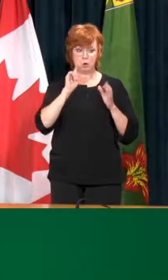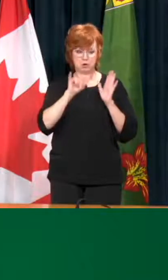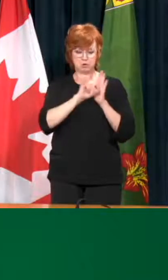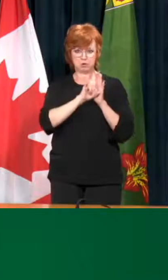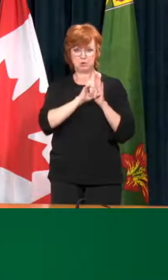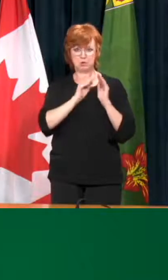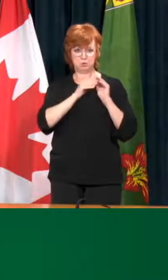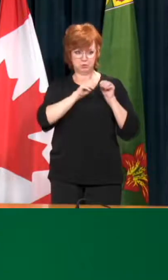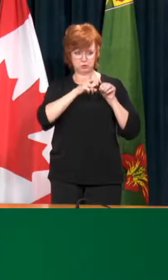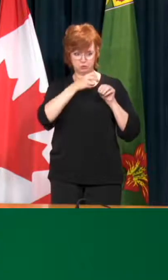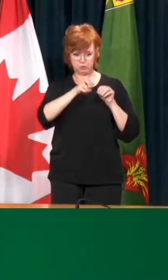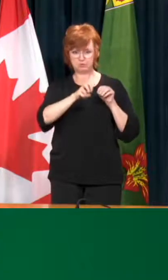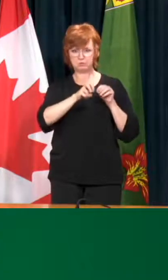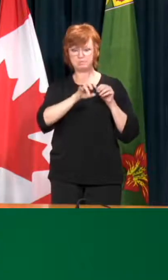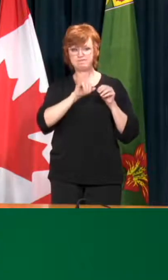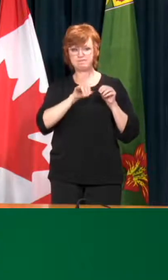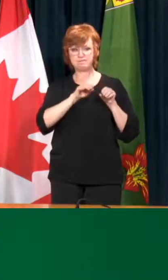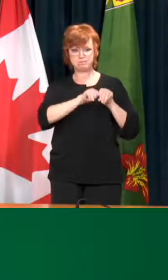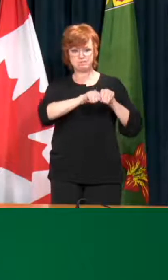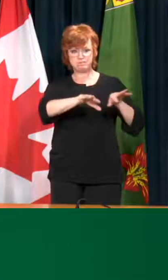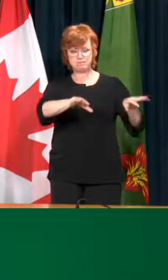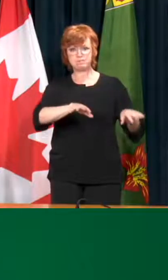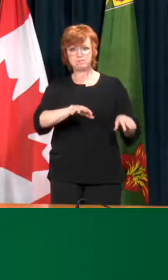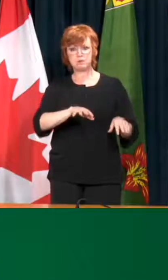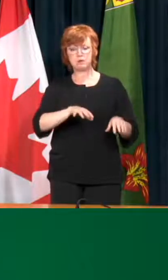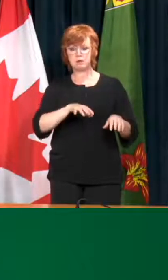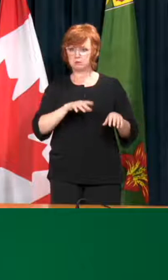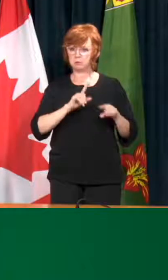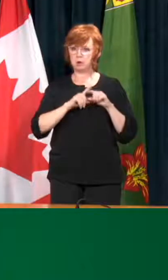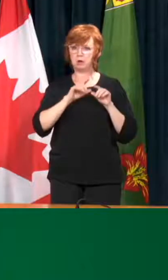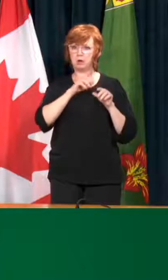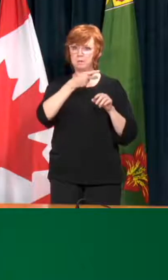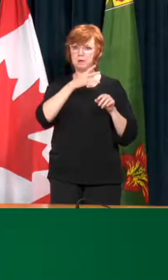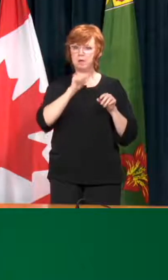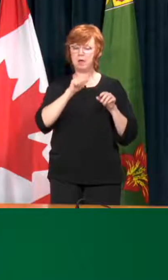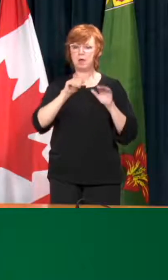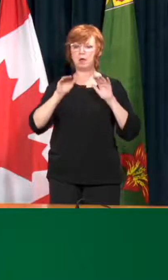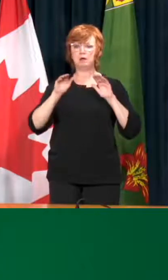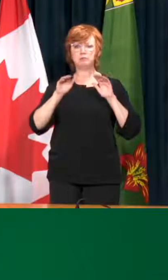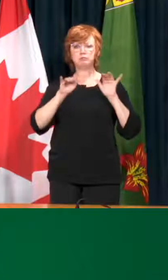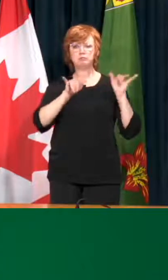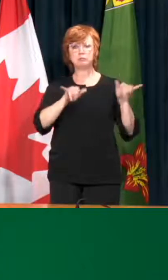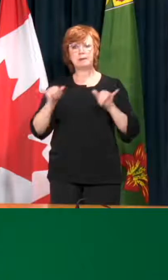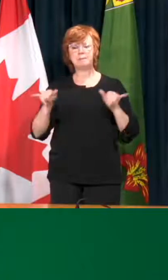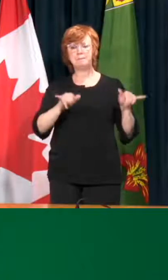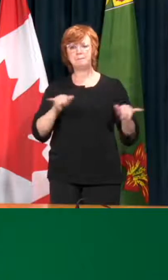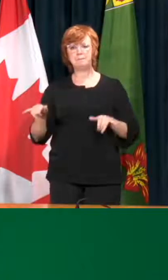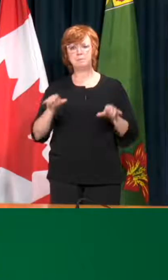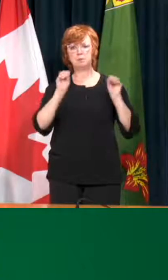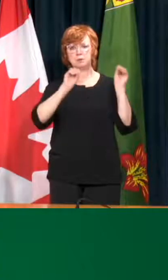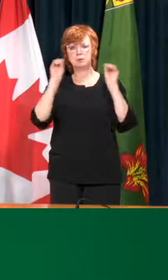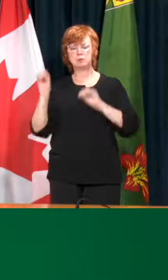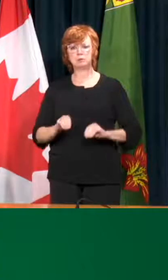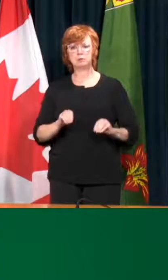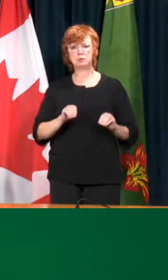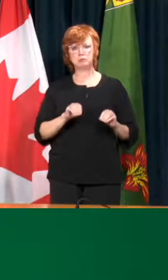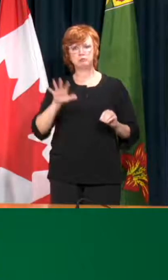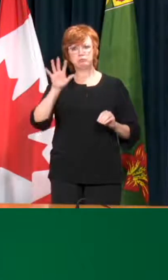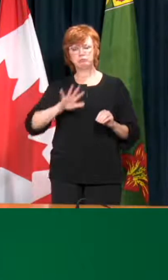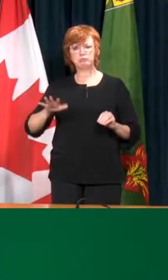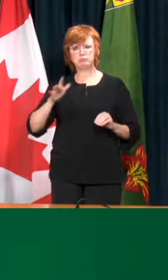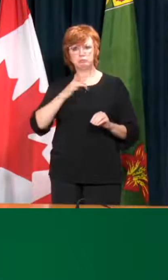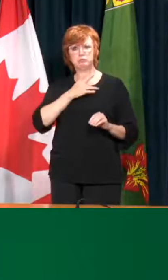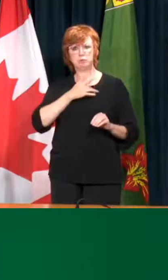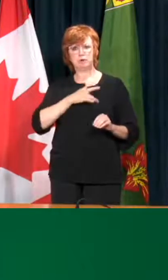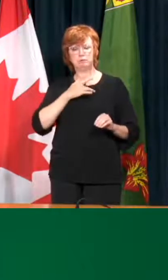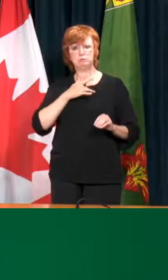think testing is happening in PA at an appropriate level, similar to other jurisdictions. It's picked up in the last week, with